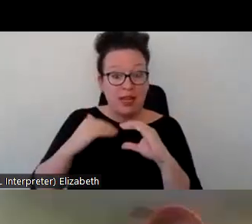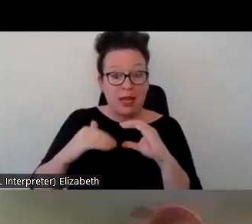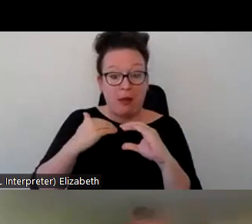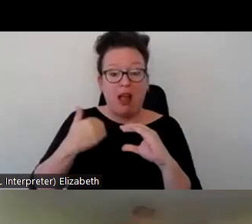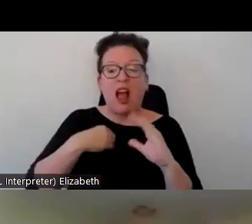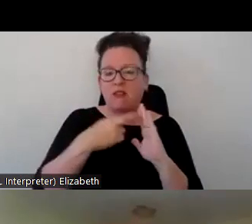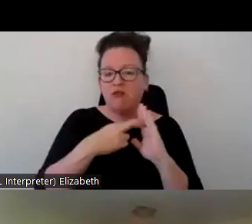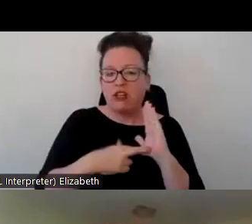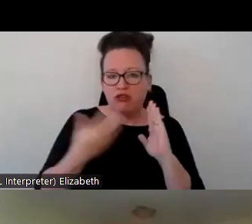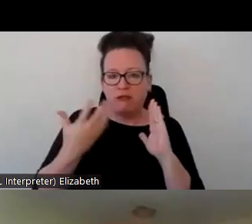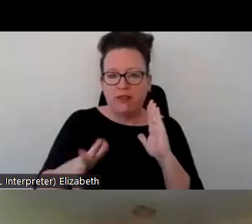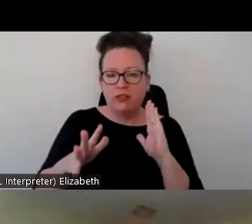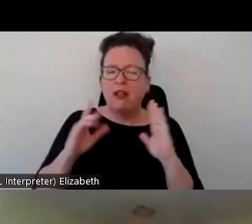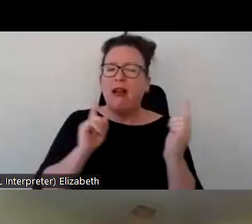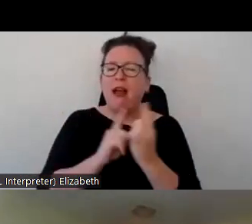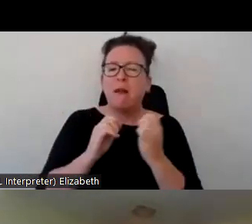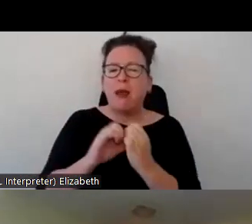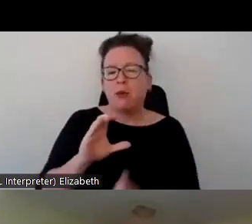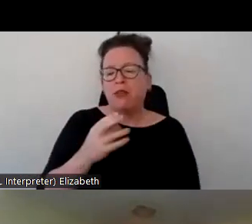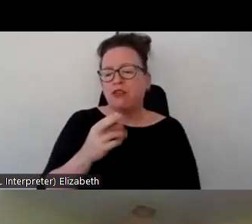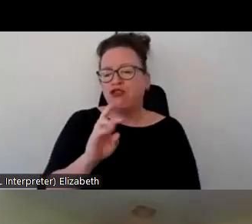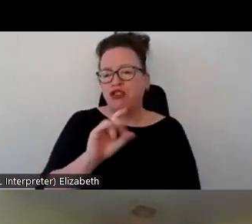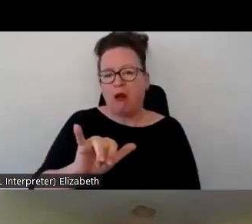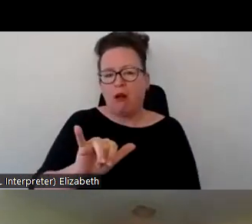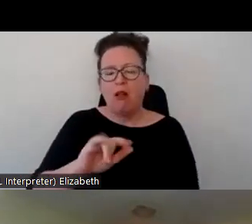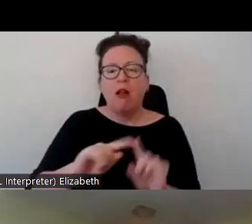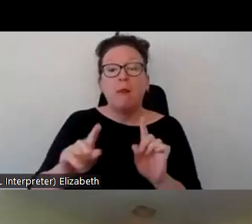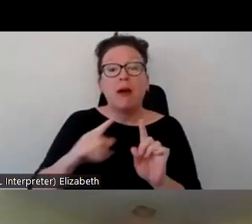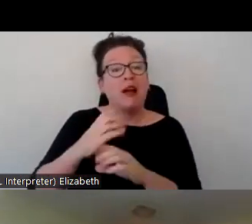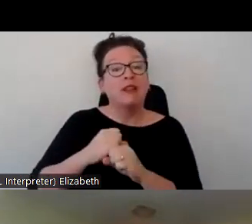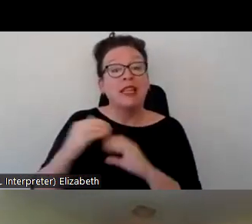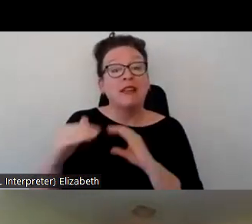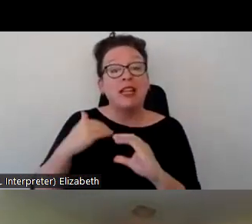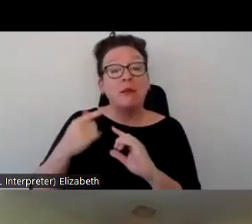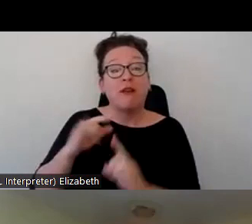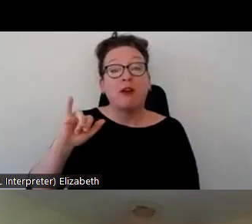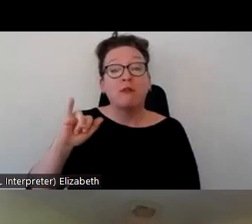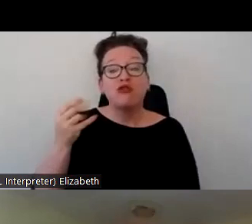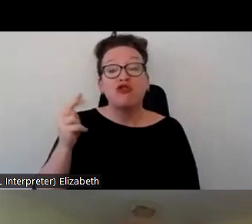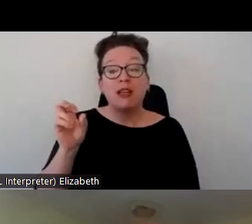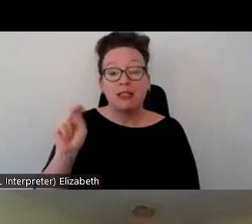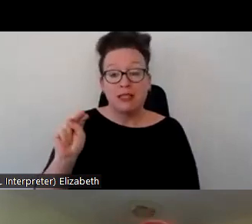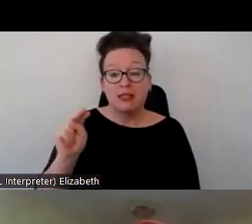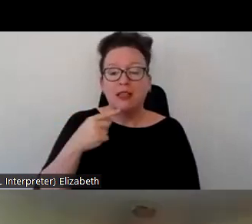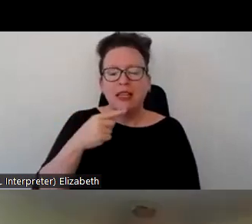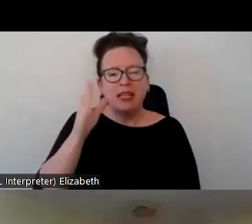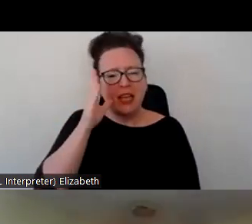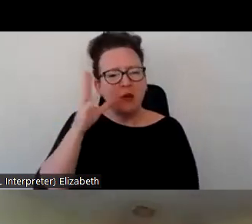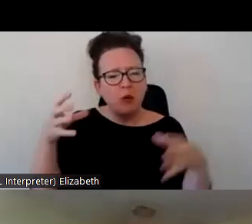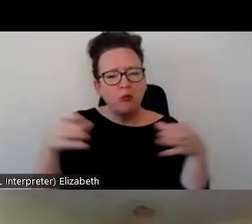had met with Cheryl and I got an email from Justin Chapman and he said that we're gonna meet via